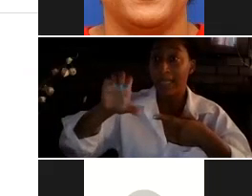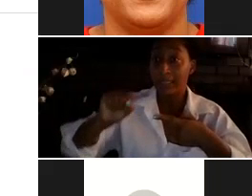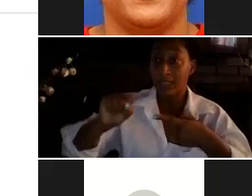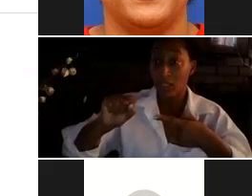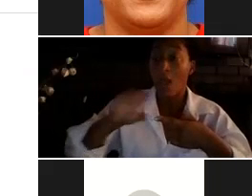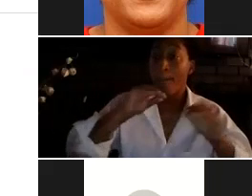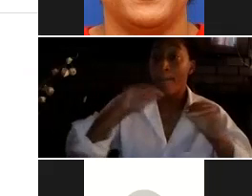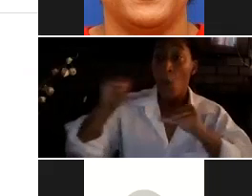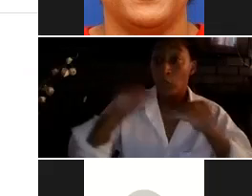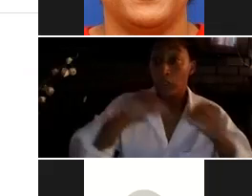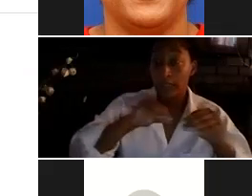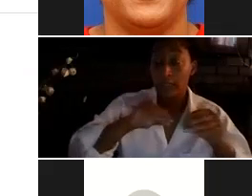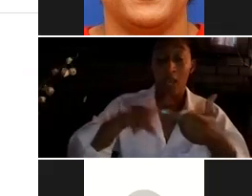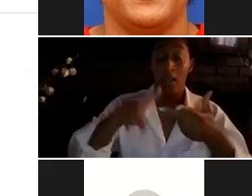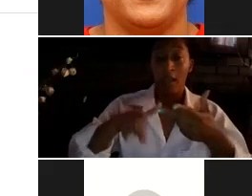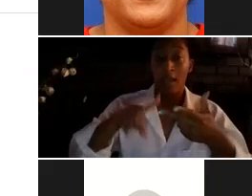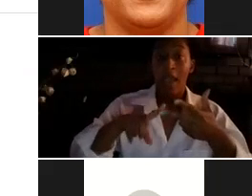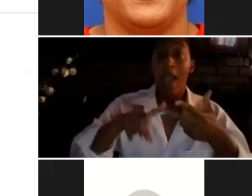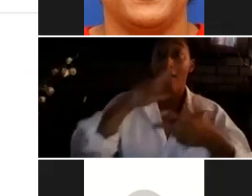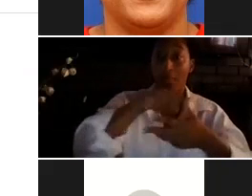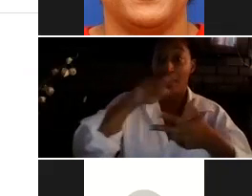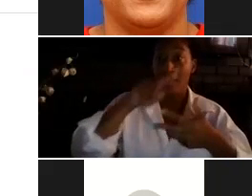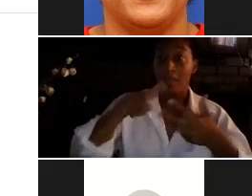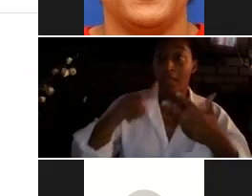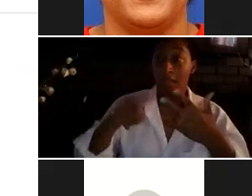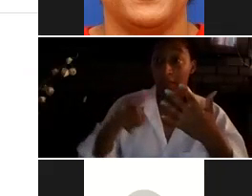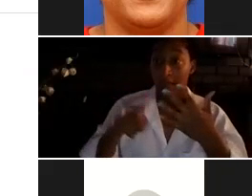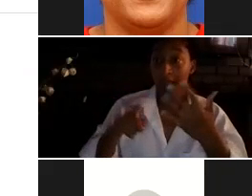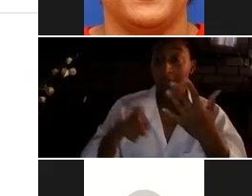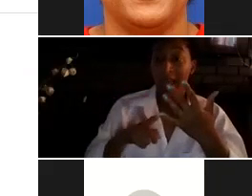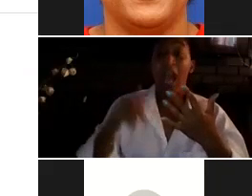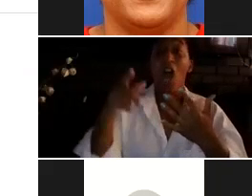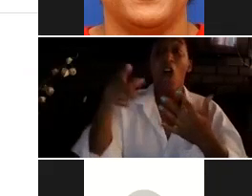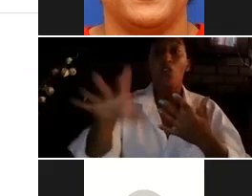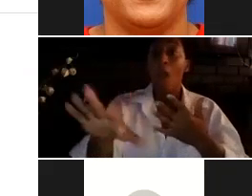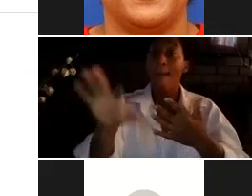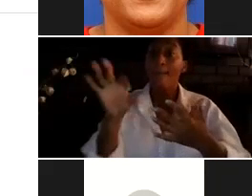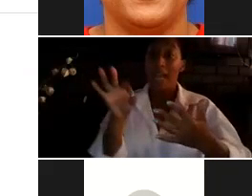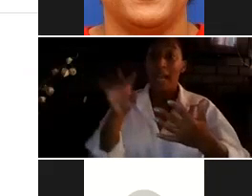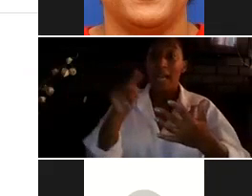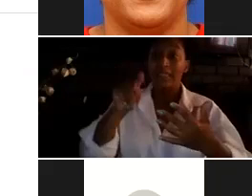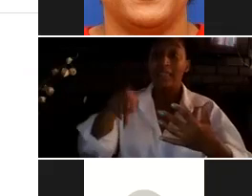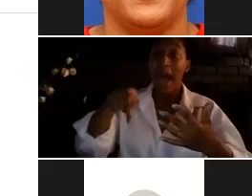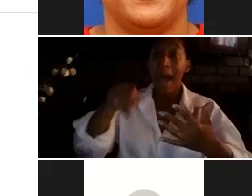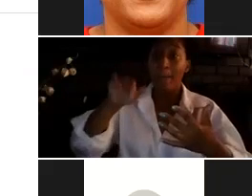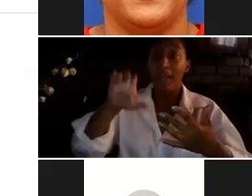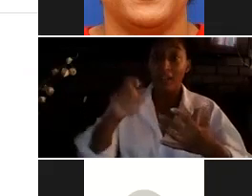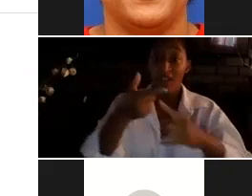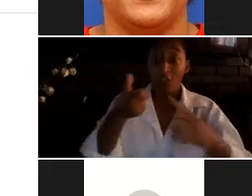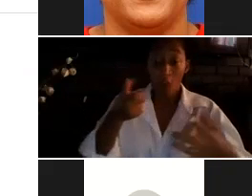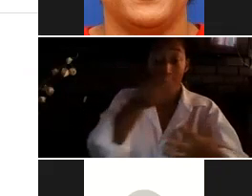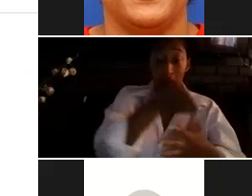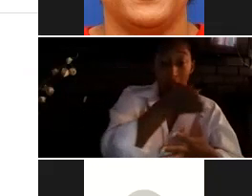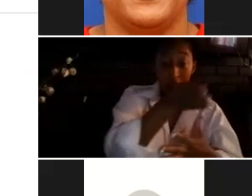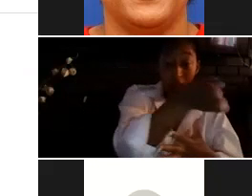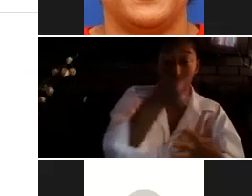be related to one of those 5 broad categories or broad topic areas. And you